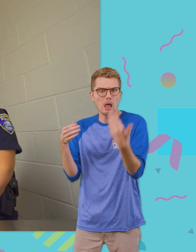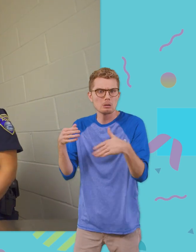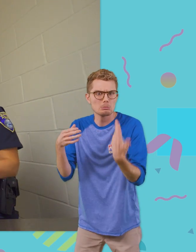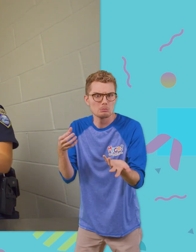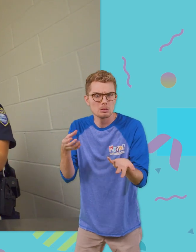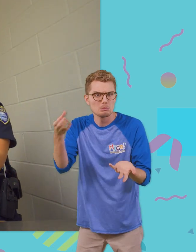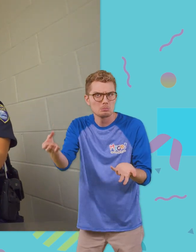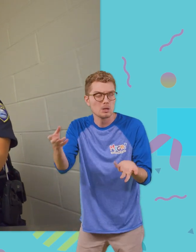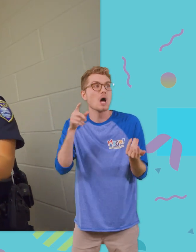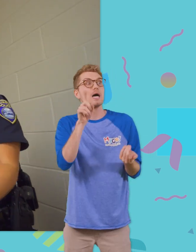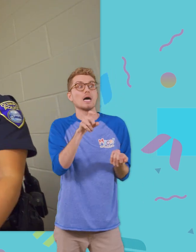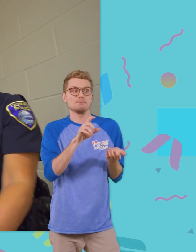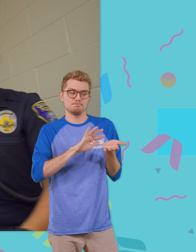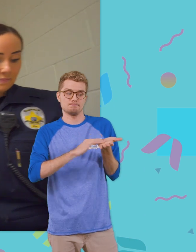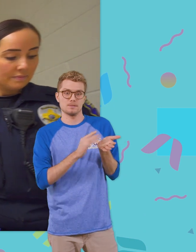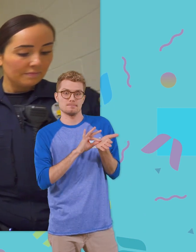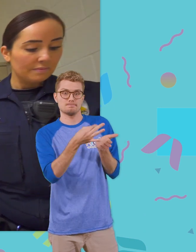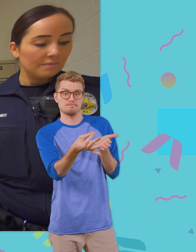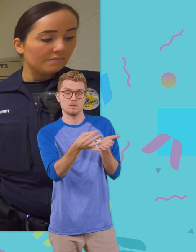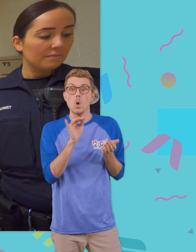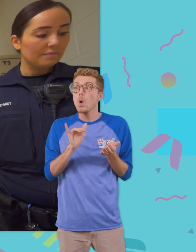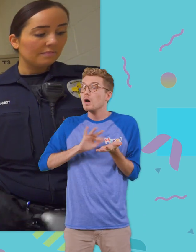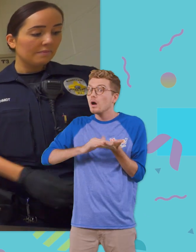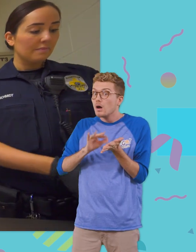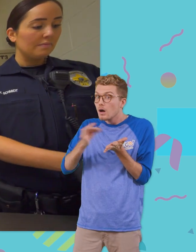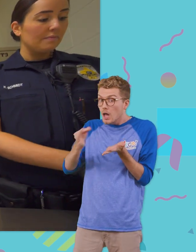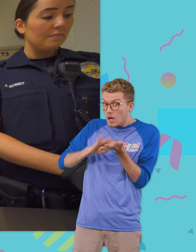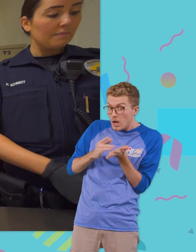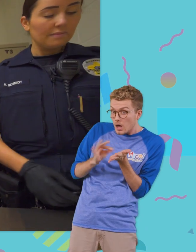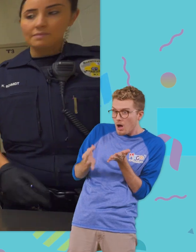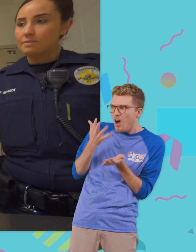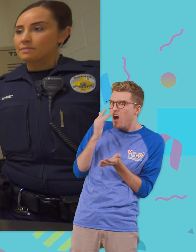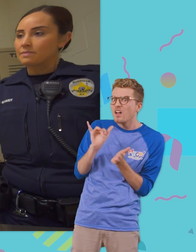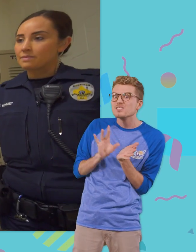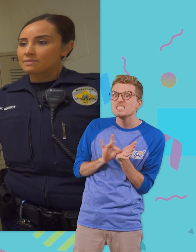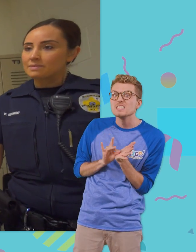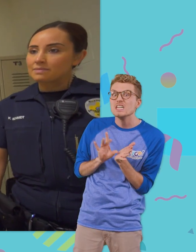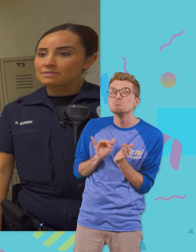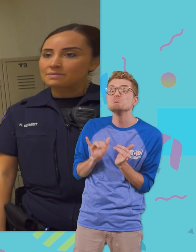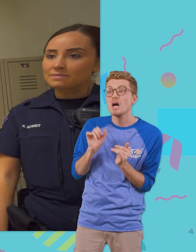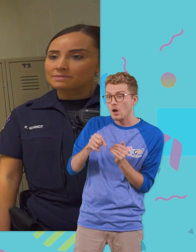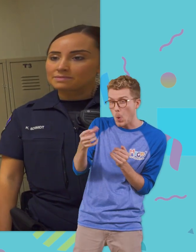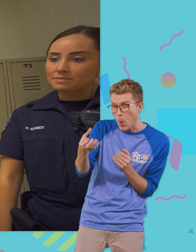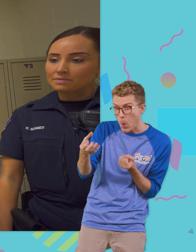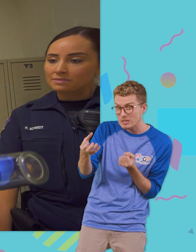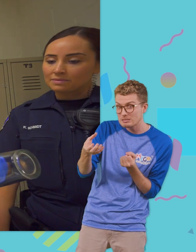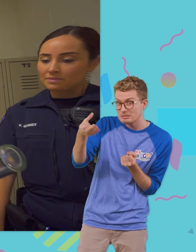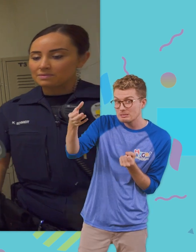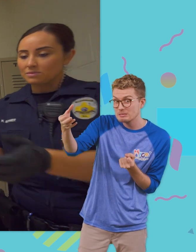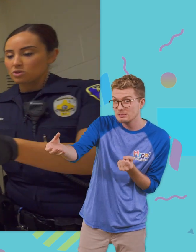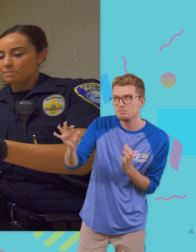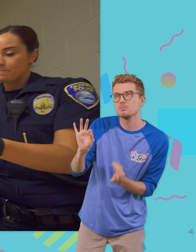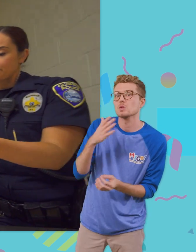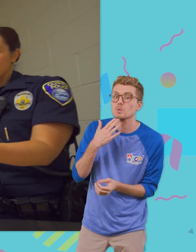gonna need your print lifter. Ooh, a print lifter. So, a print lifter looks like a sticker. So, can you